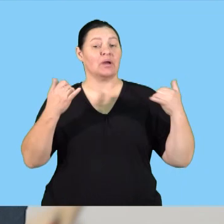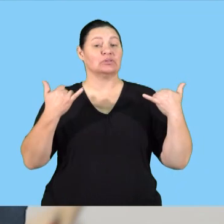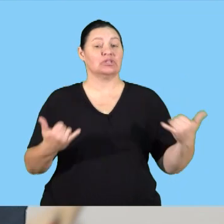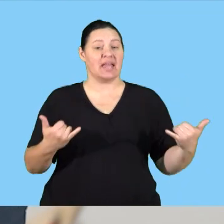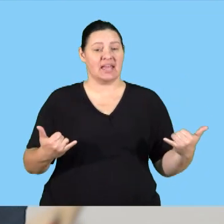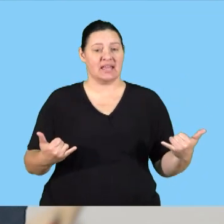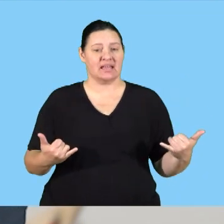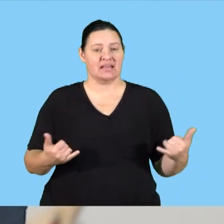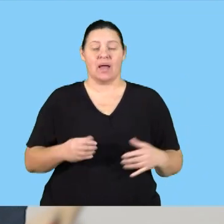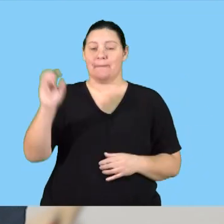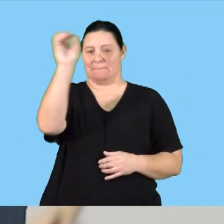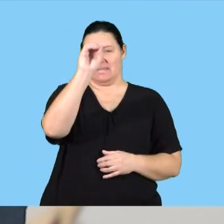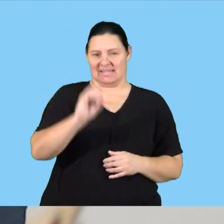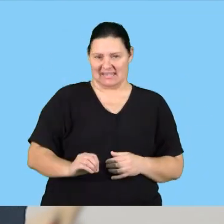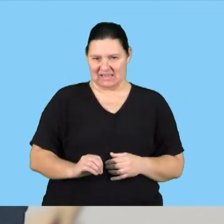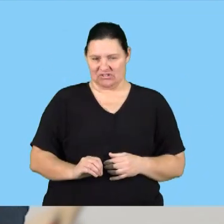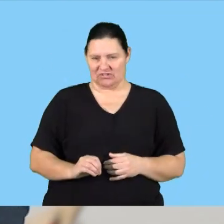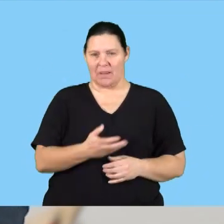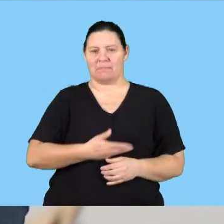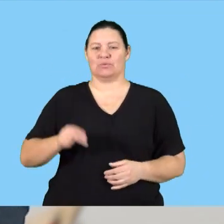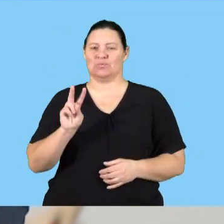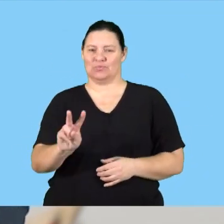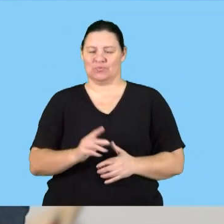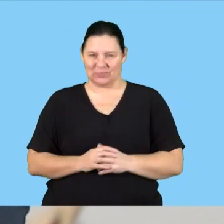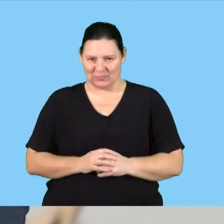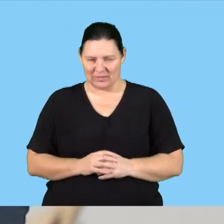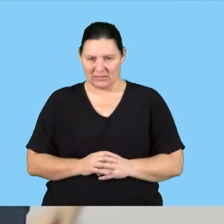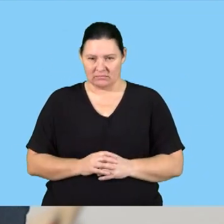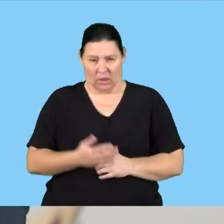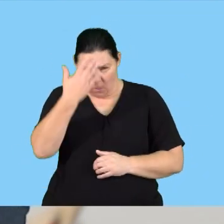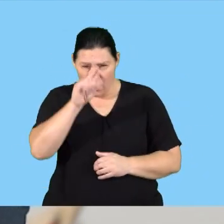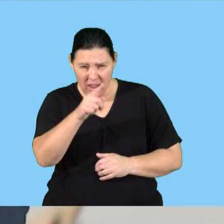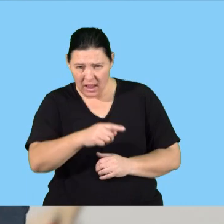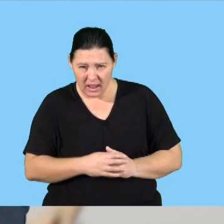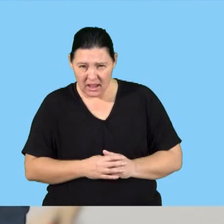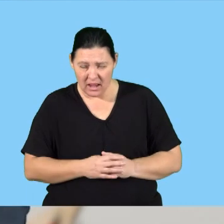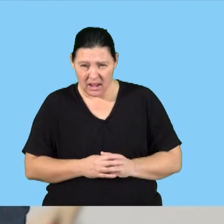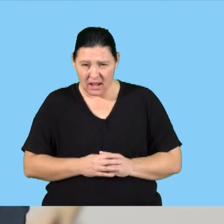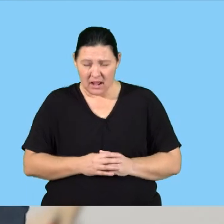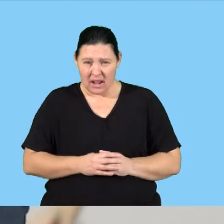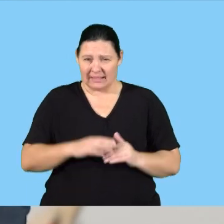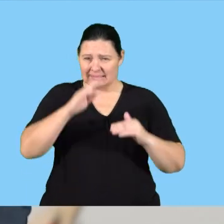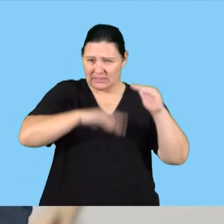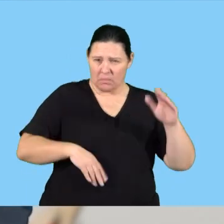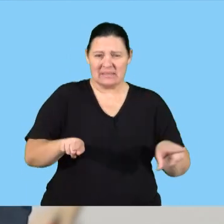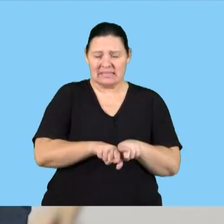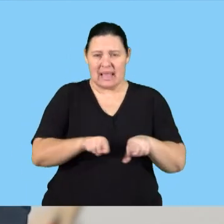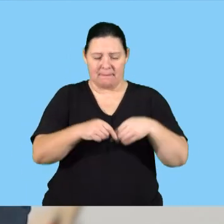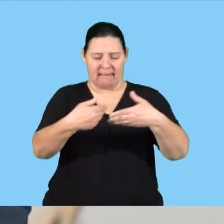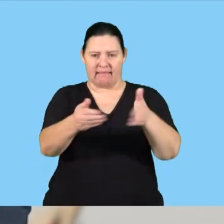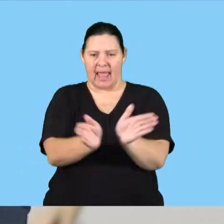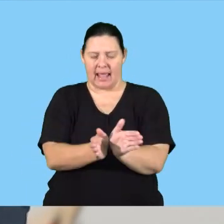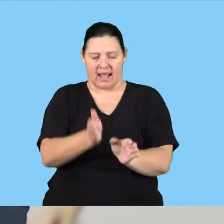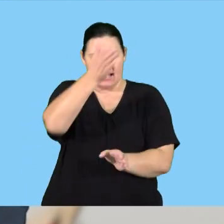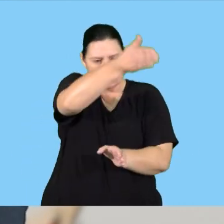Our topic for today is percentages, part 2. Did you know that the discount is like a slice of